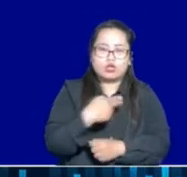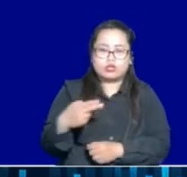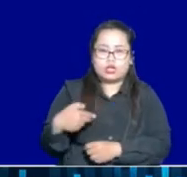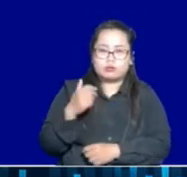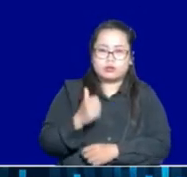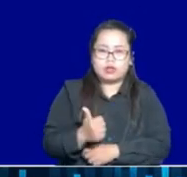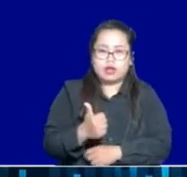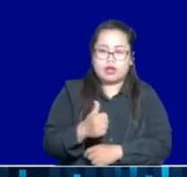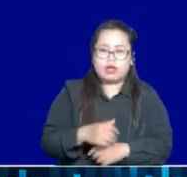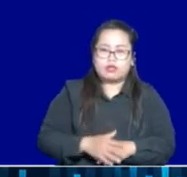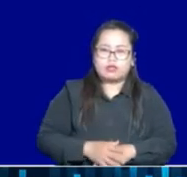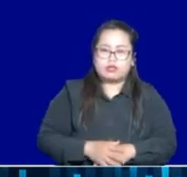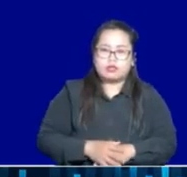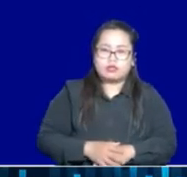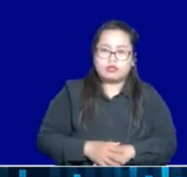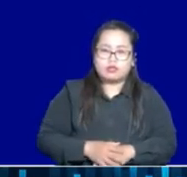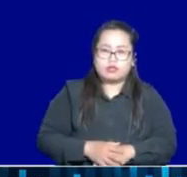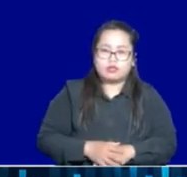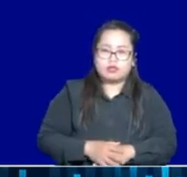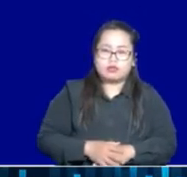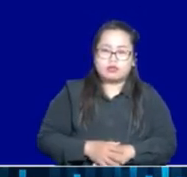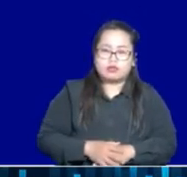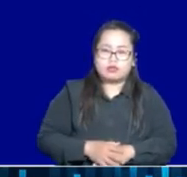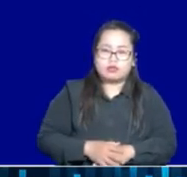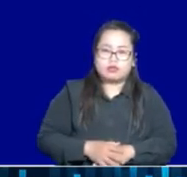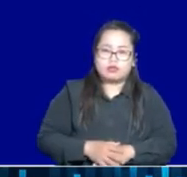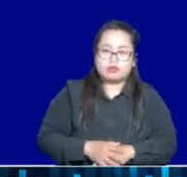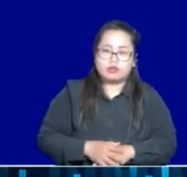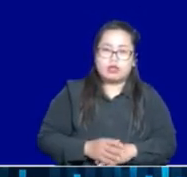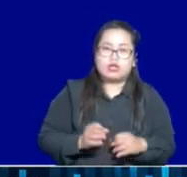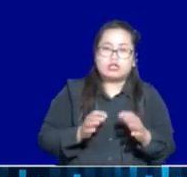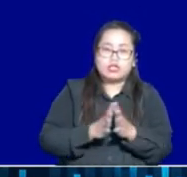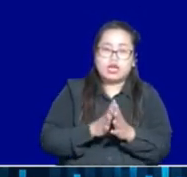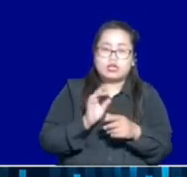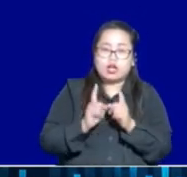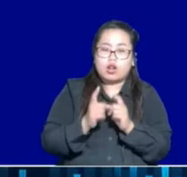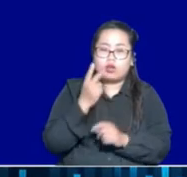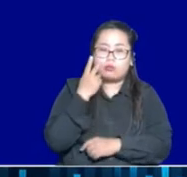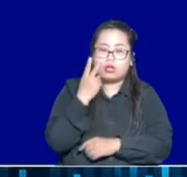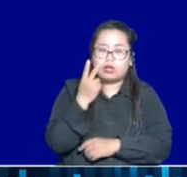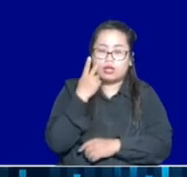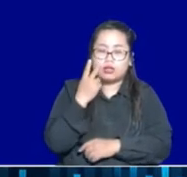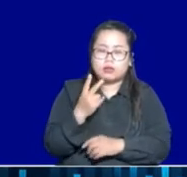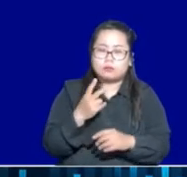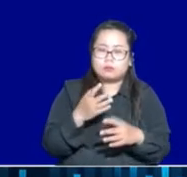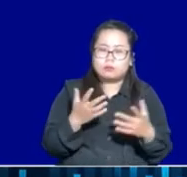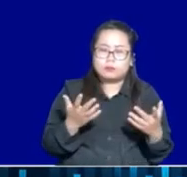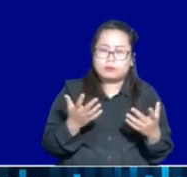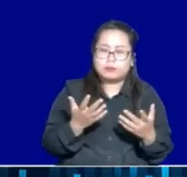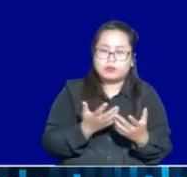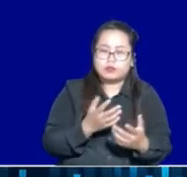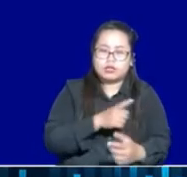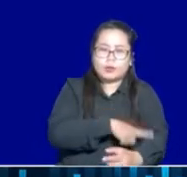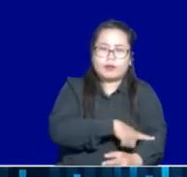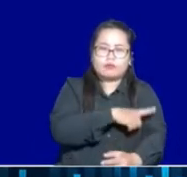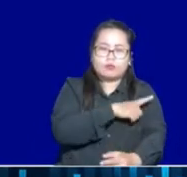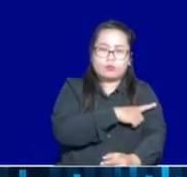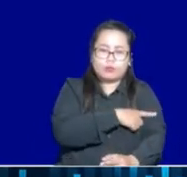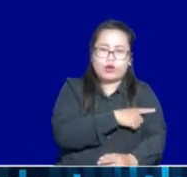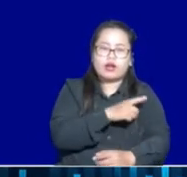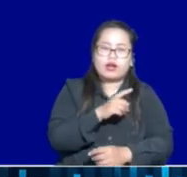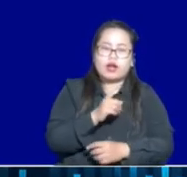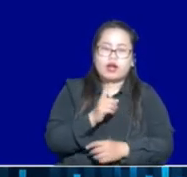in basing the activity in Indonesia, but where the production process can be happening anywhere in the world and